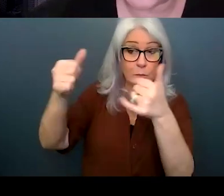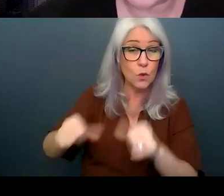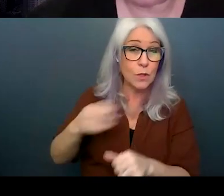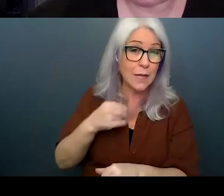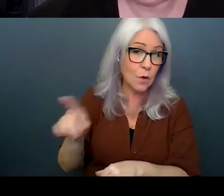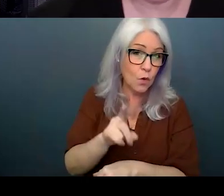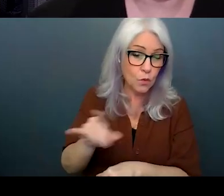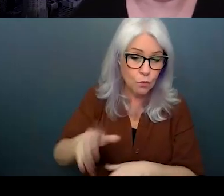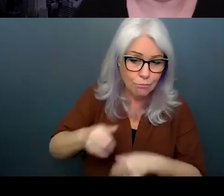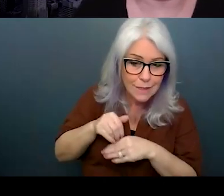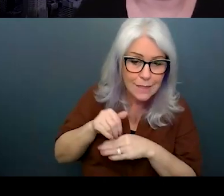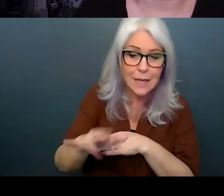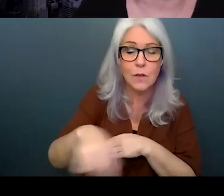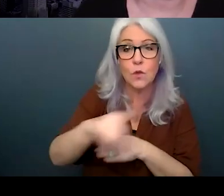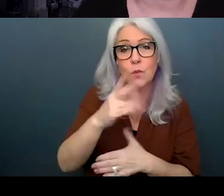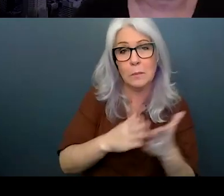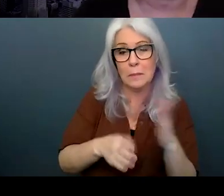this event.